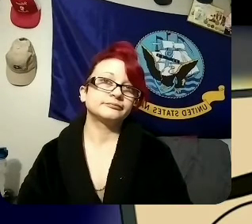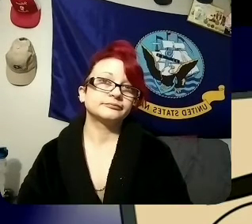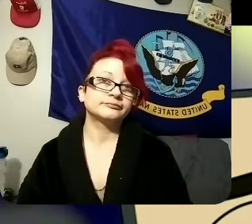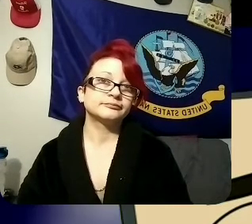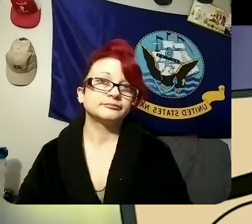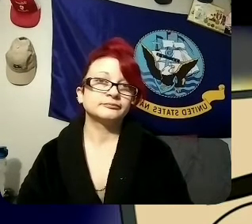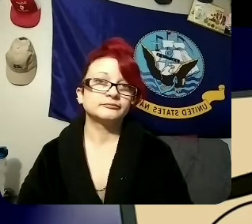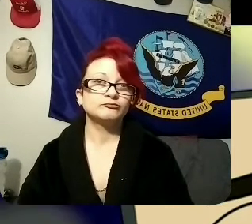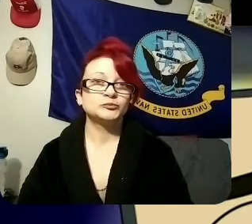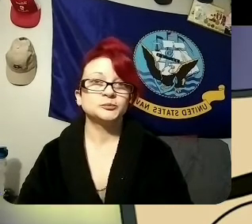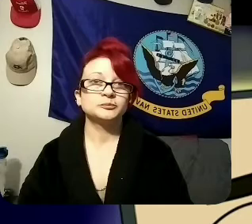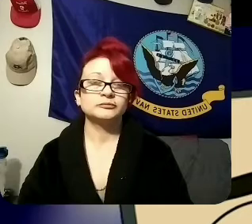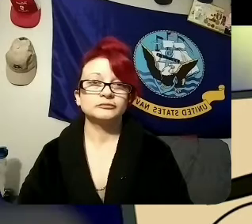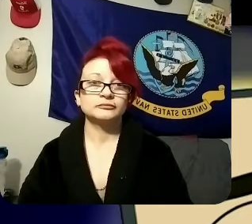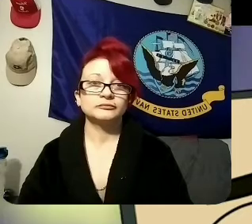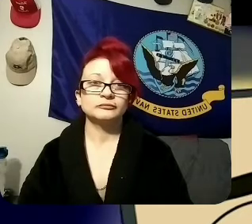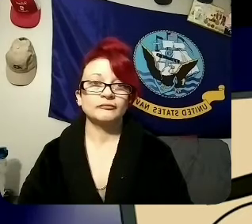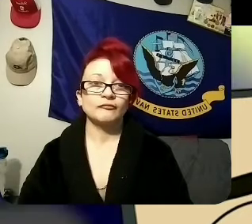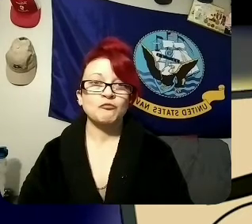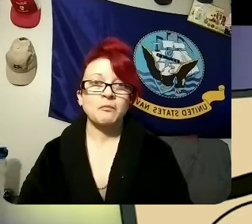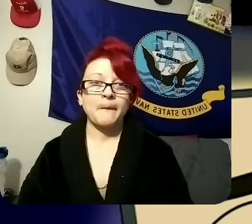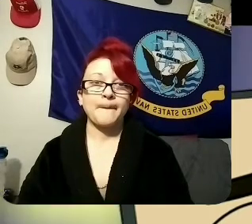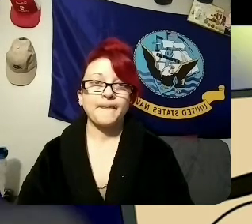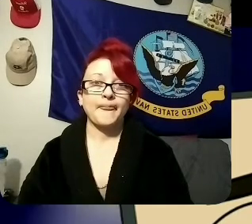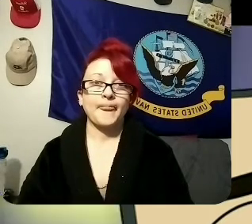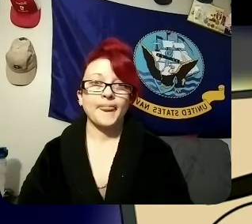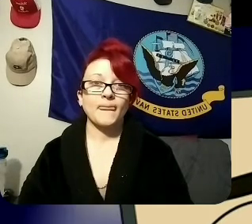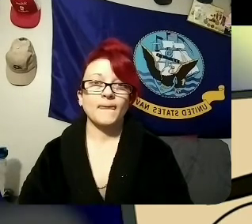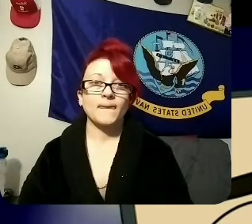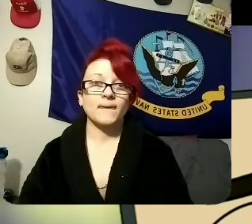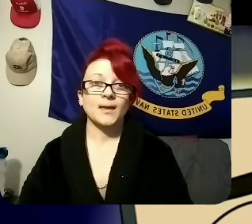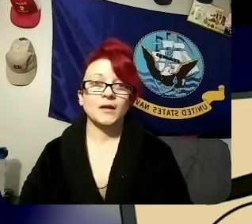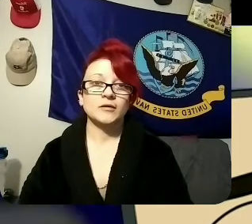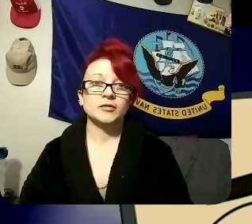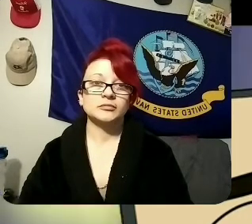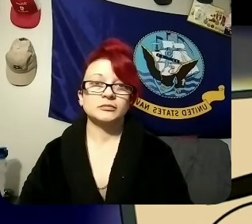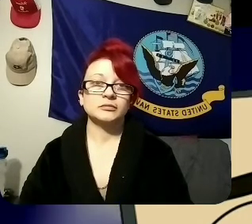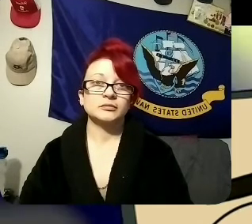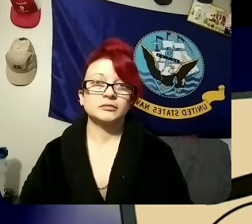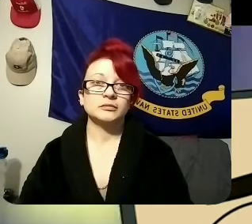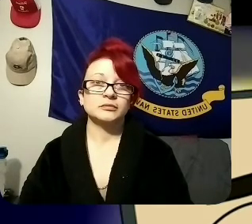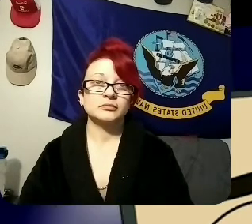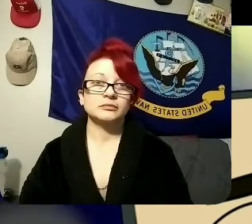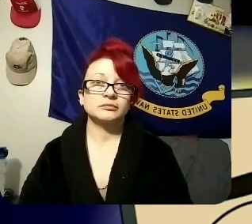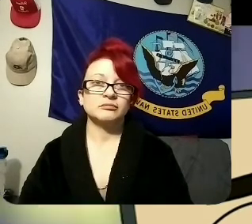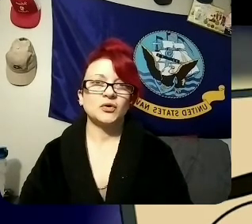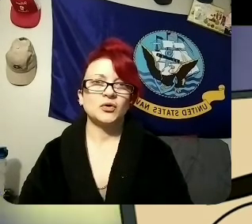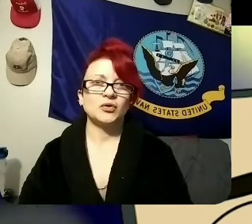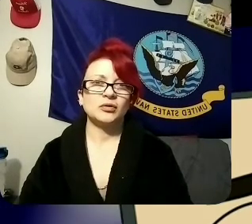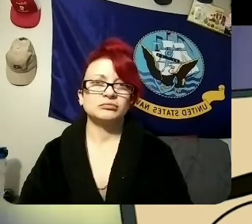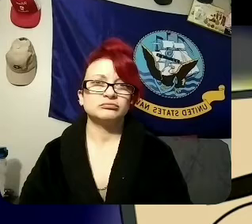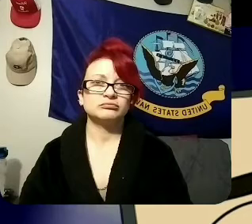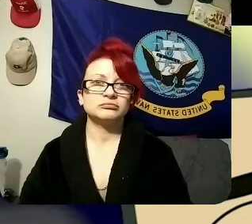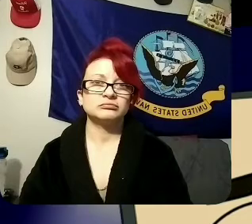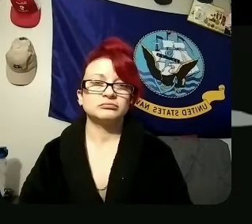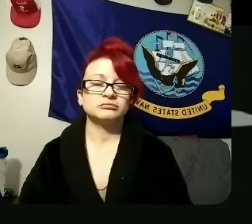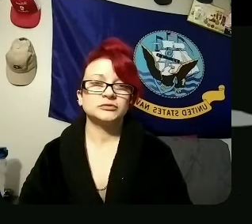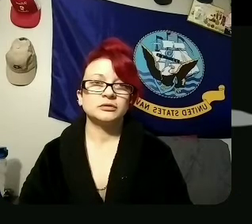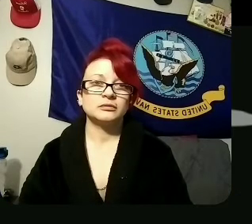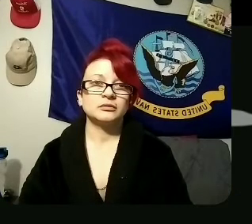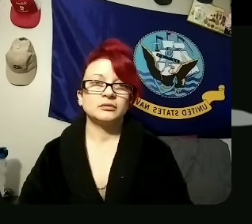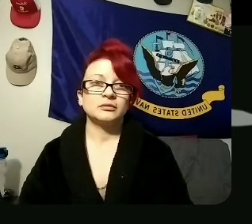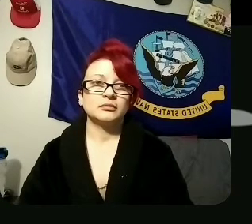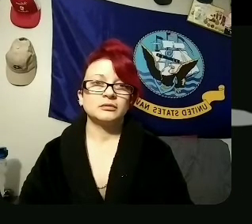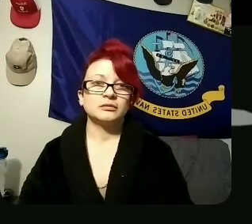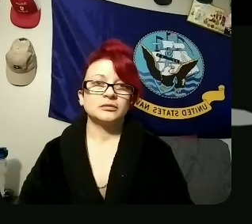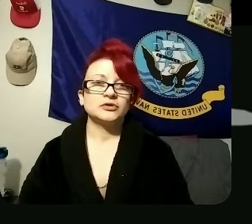car. Due to the cold, it took me a while to start the car, which only made me more irritated. But eventually, I